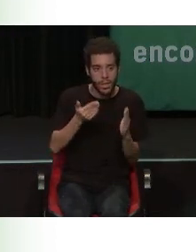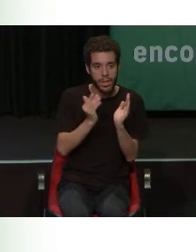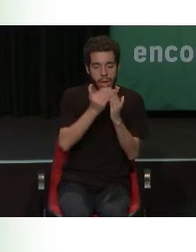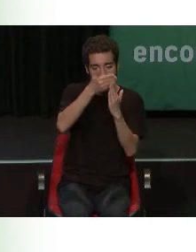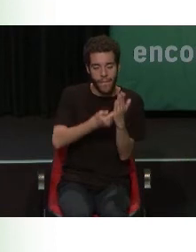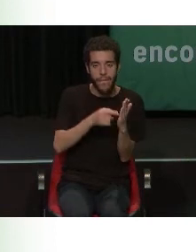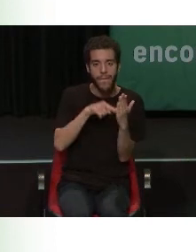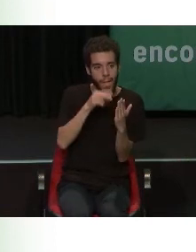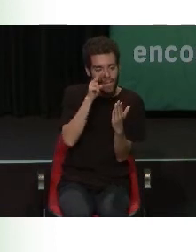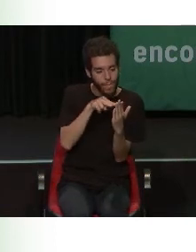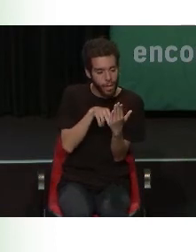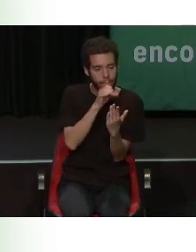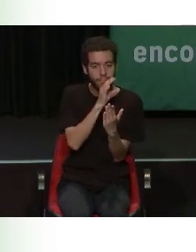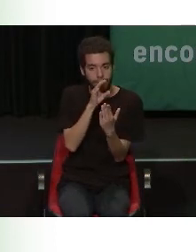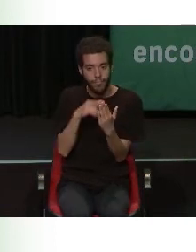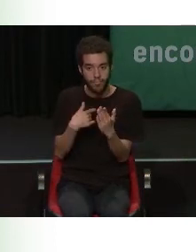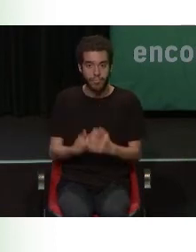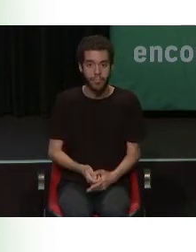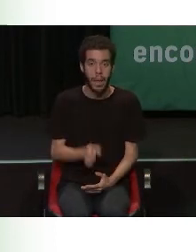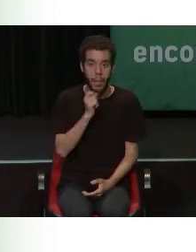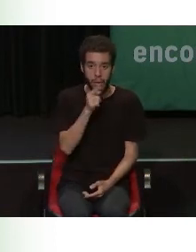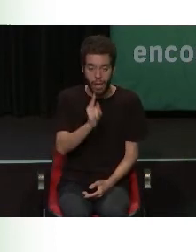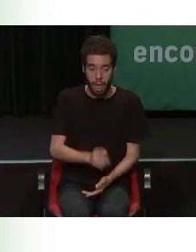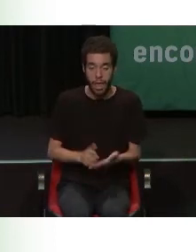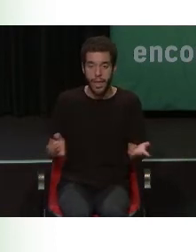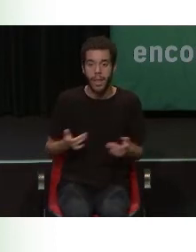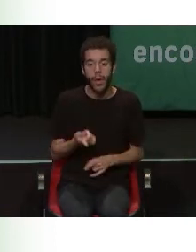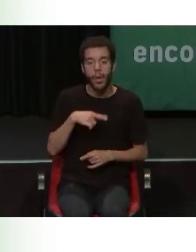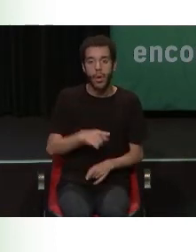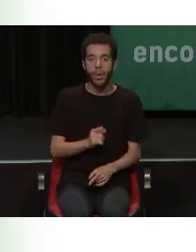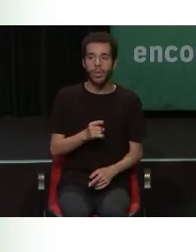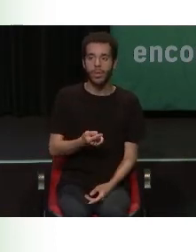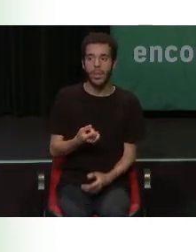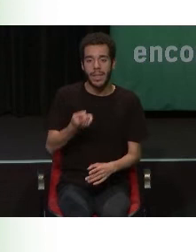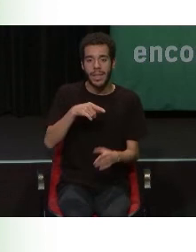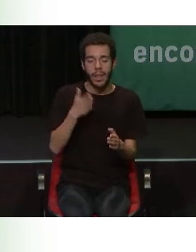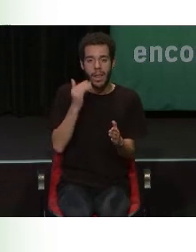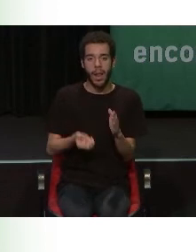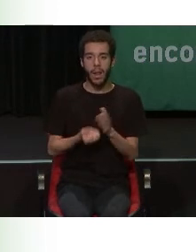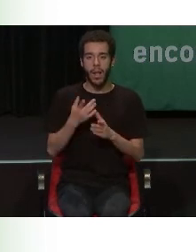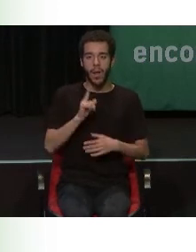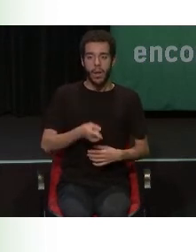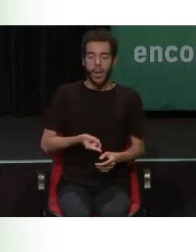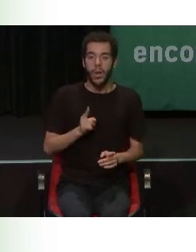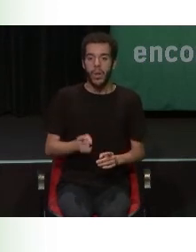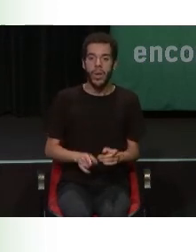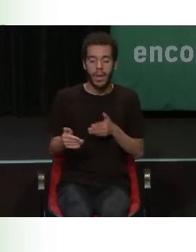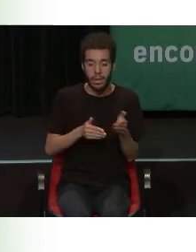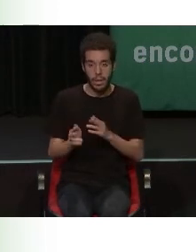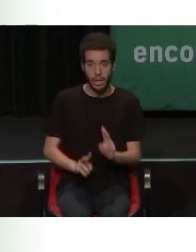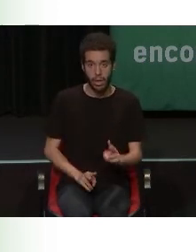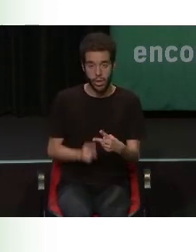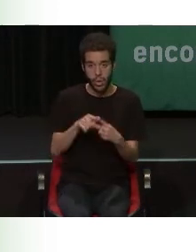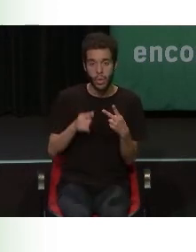vivo. Now, what we are also devising currently are two complementary strategies, one that